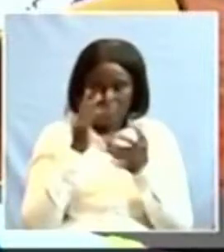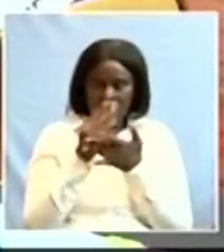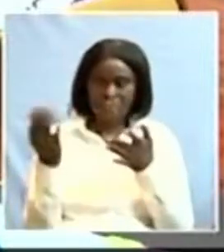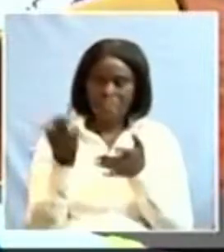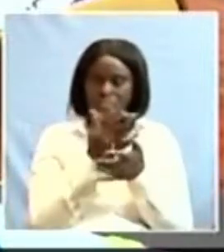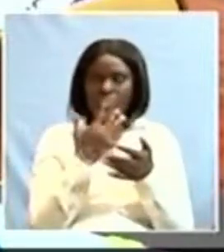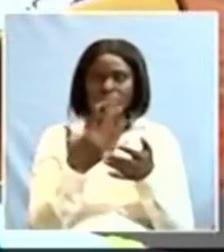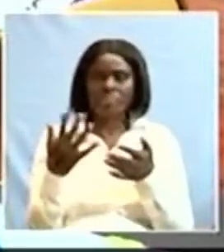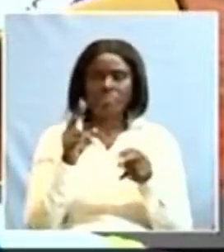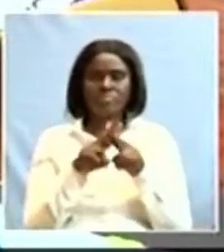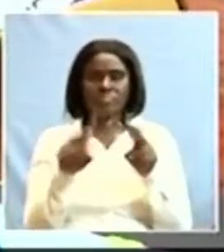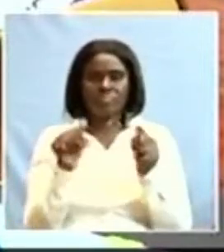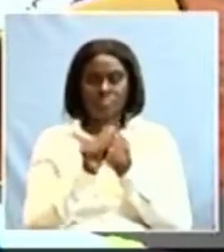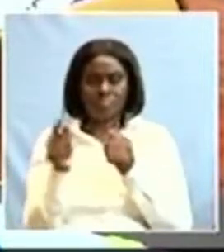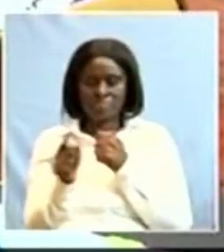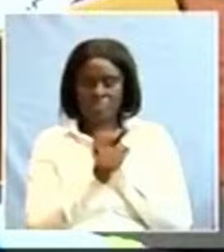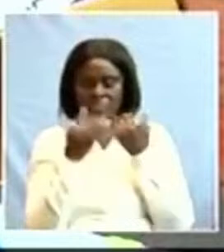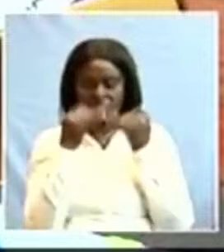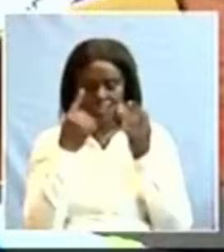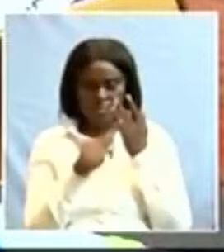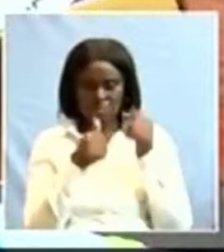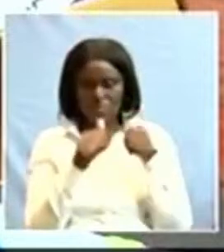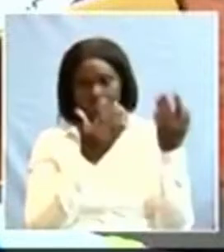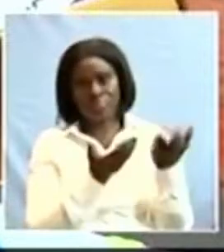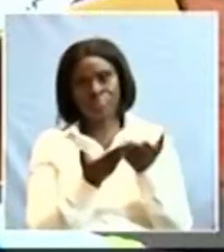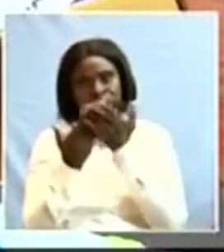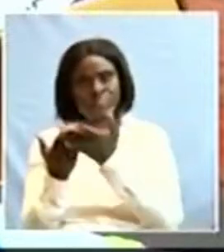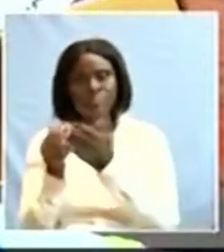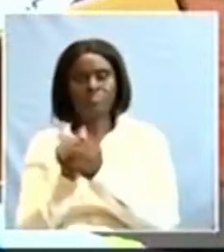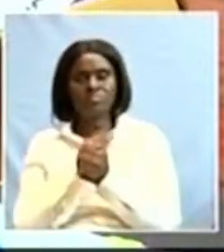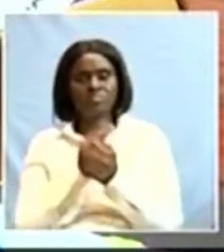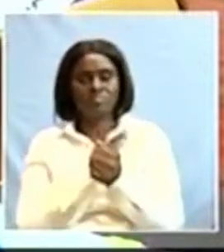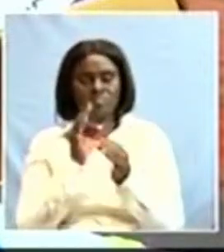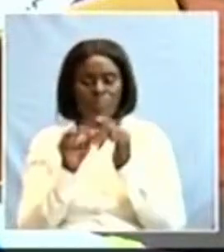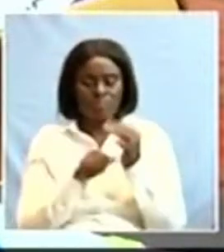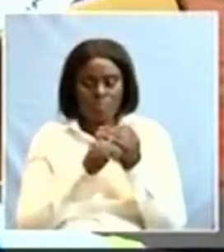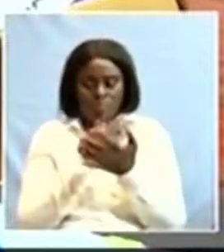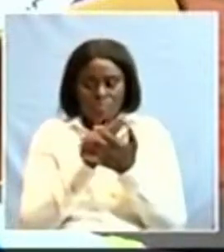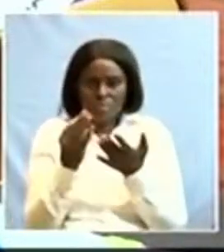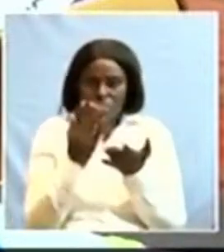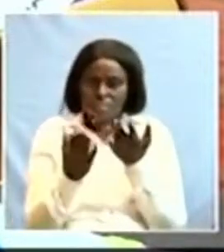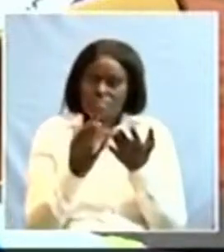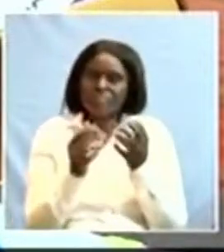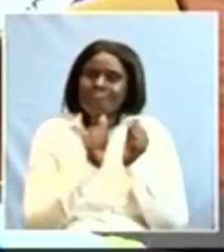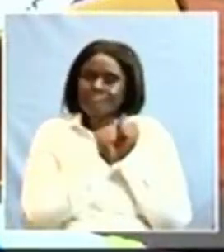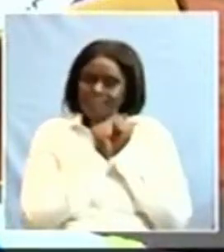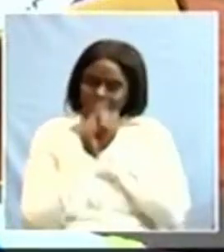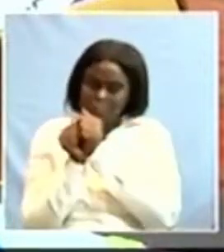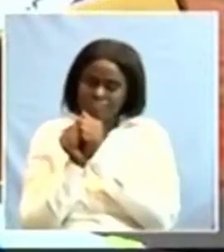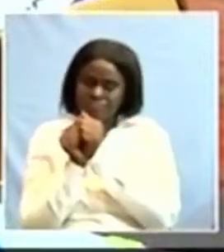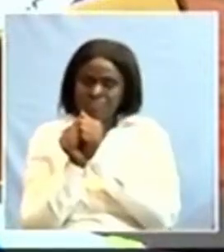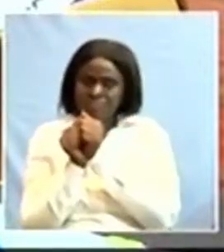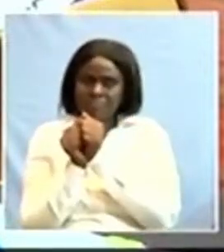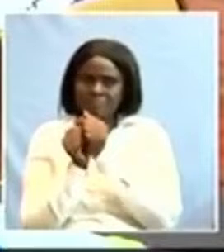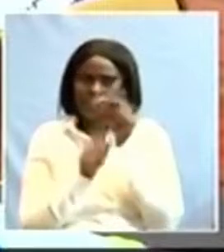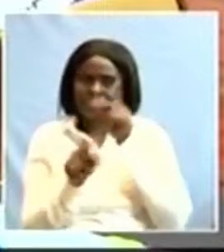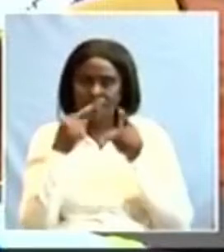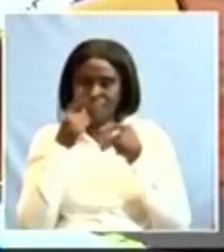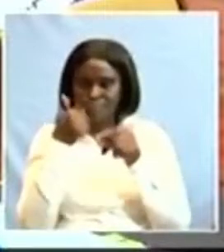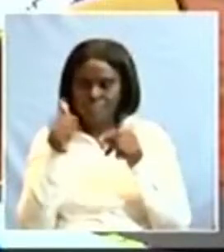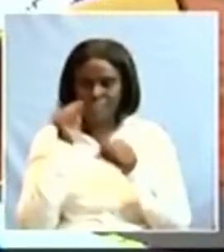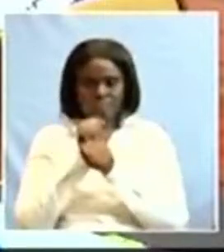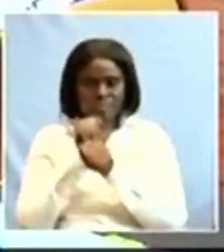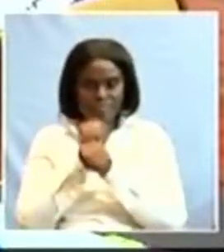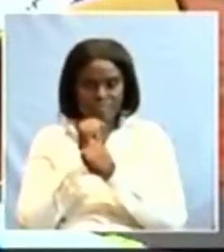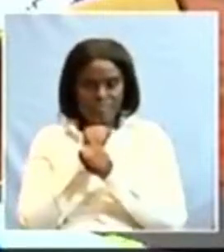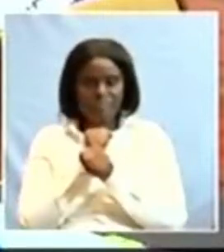Chair. With this is information that was supposed to come with us. If we failed, maybe we could have been accompanied by the people who did this